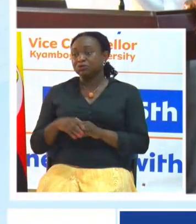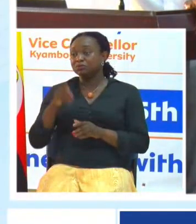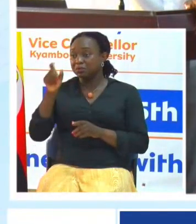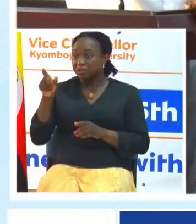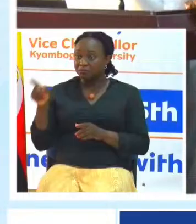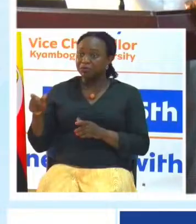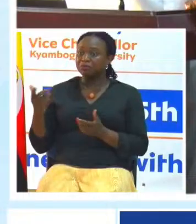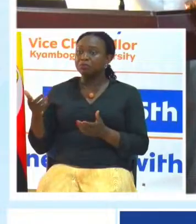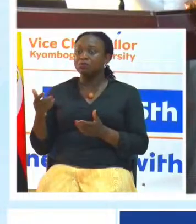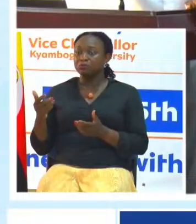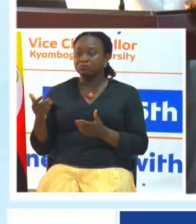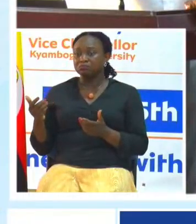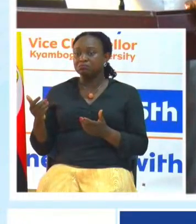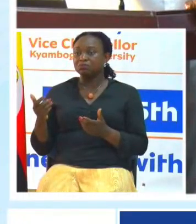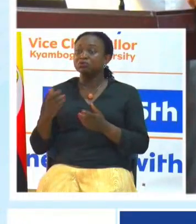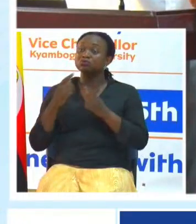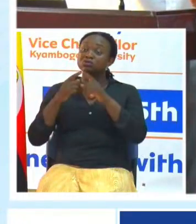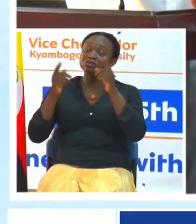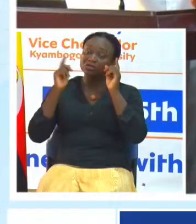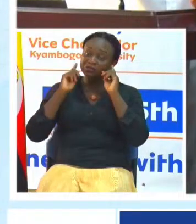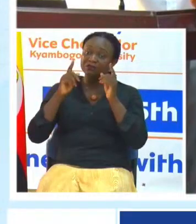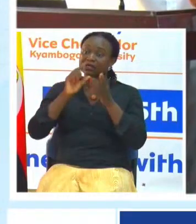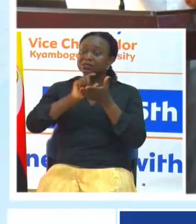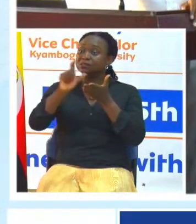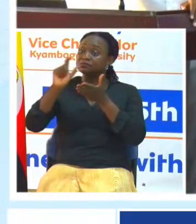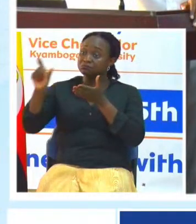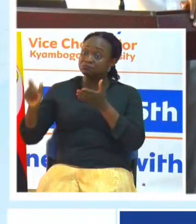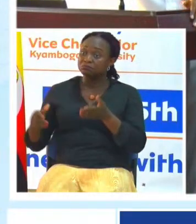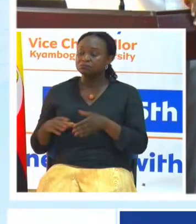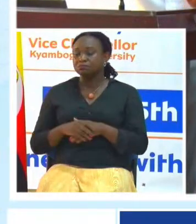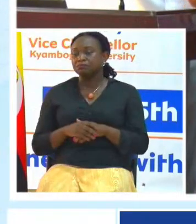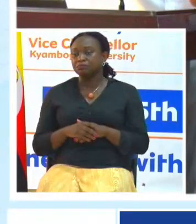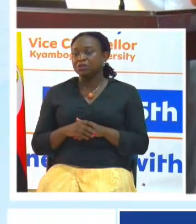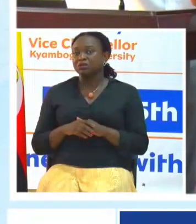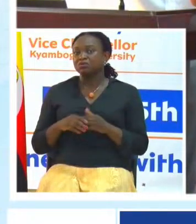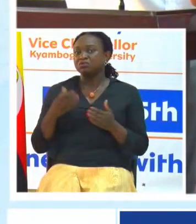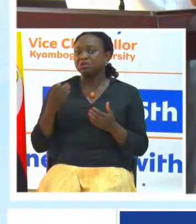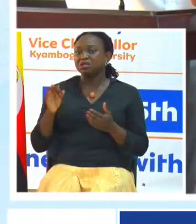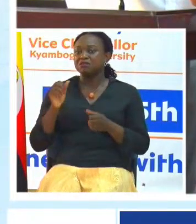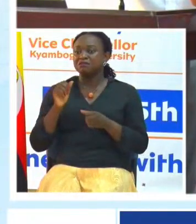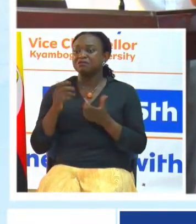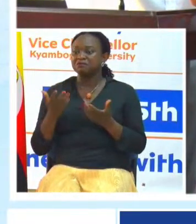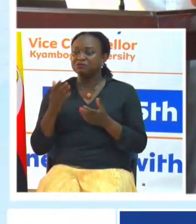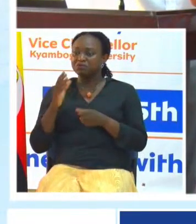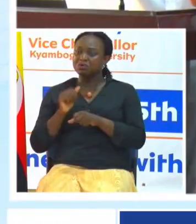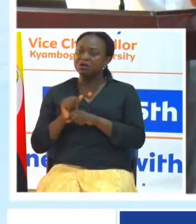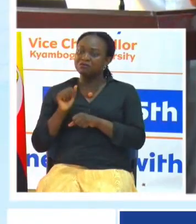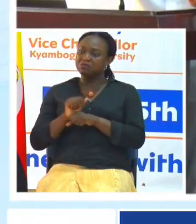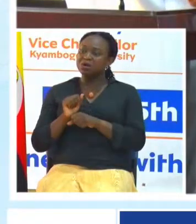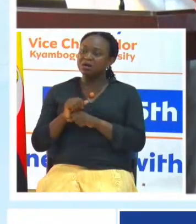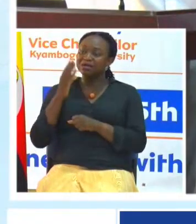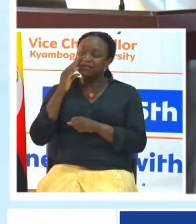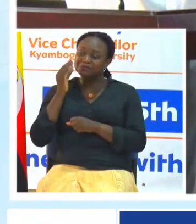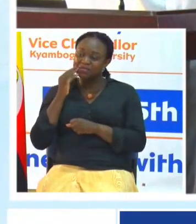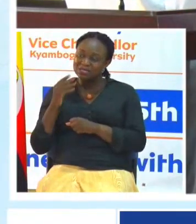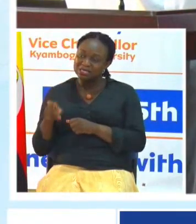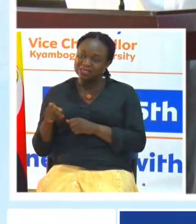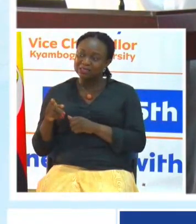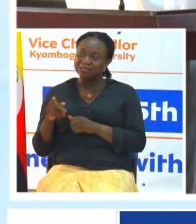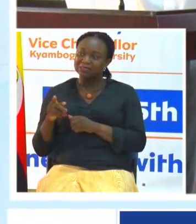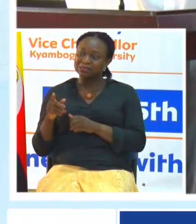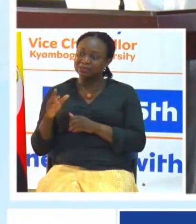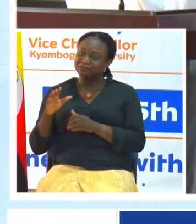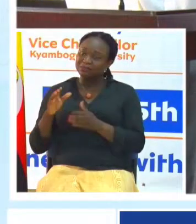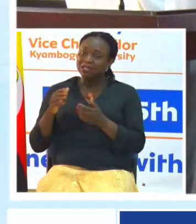wishes to attract. So if you're academically talented, if you have substantial work experience, and you are who